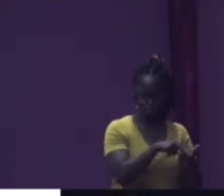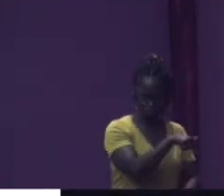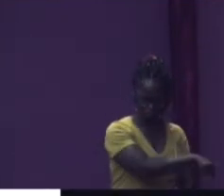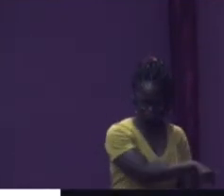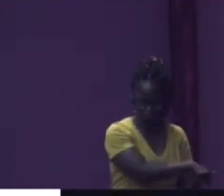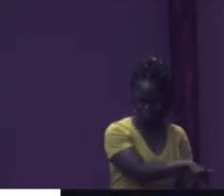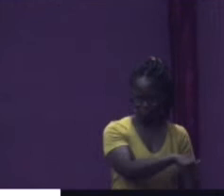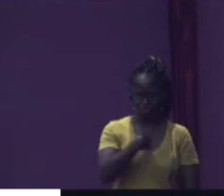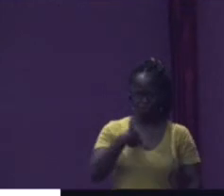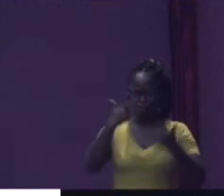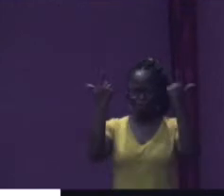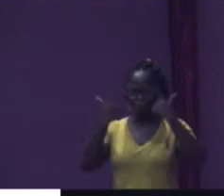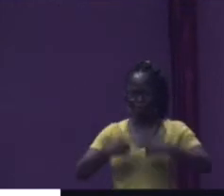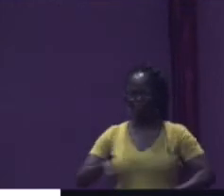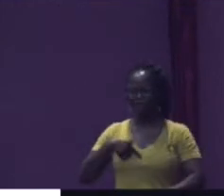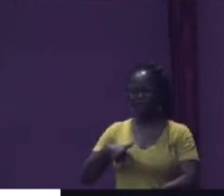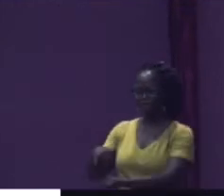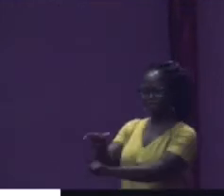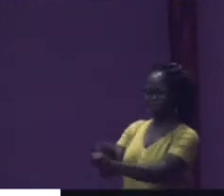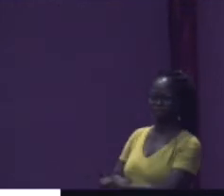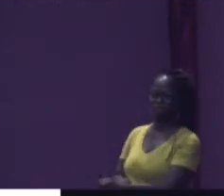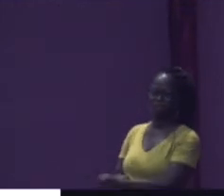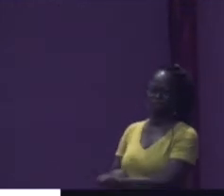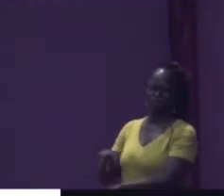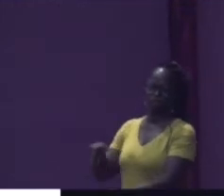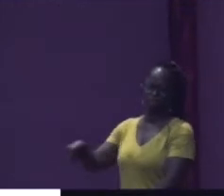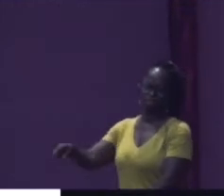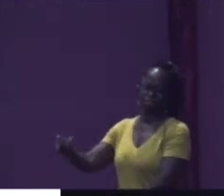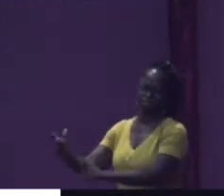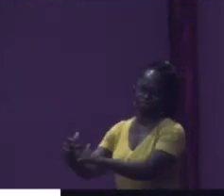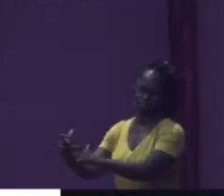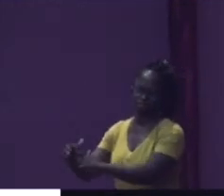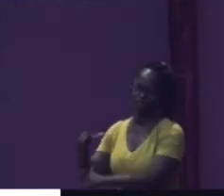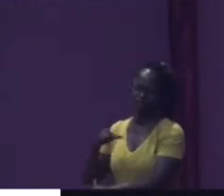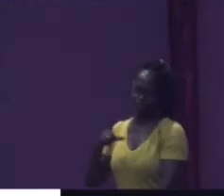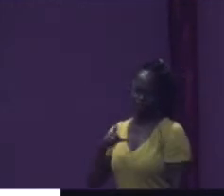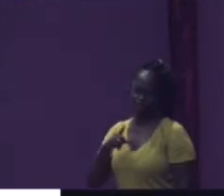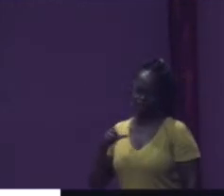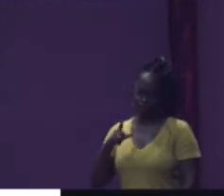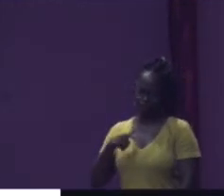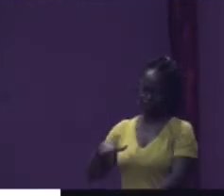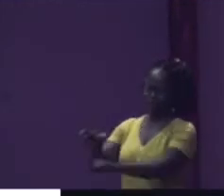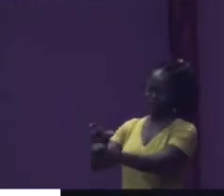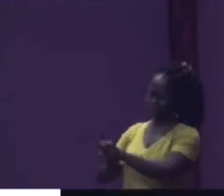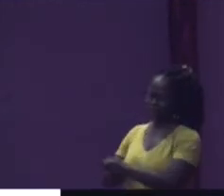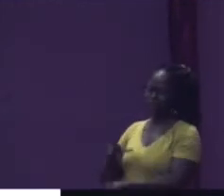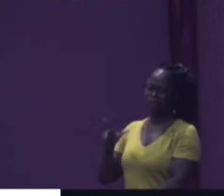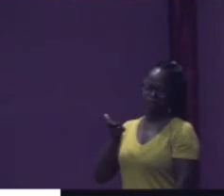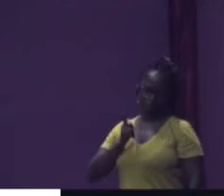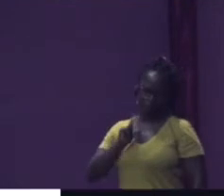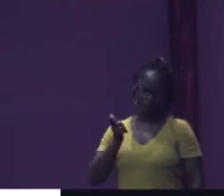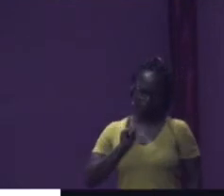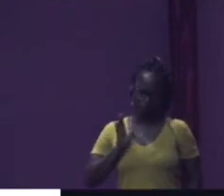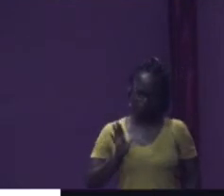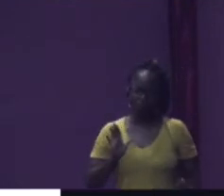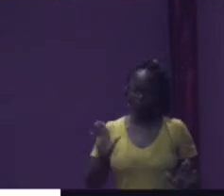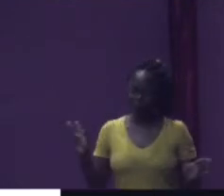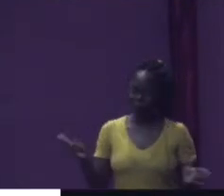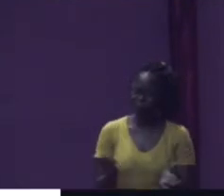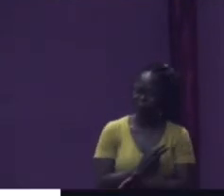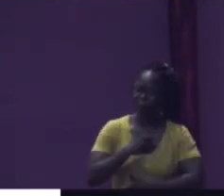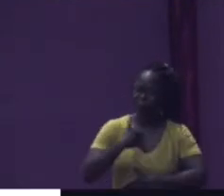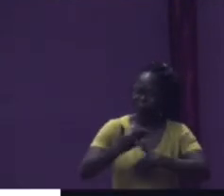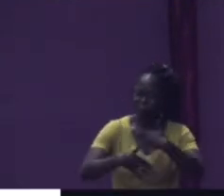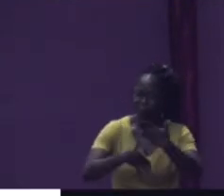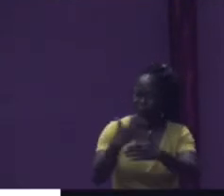increasing dependency, really, also on the authority of the doctor. So she faces much more pressure than her mother